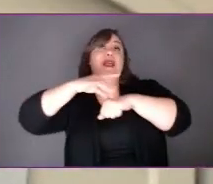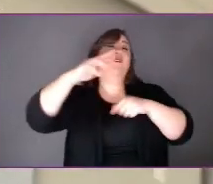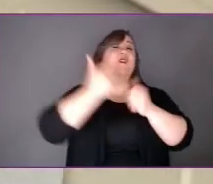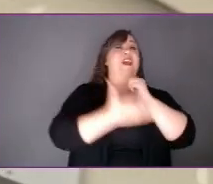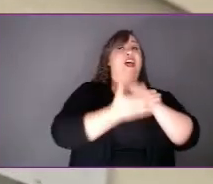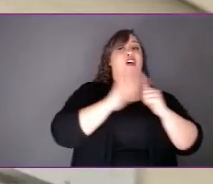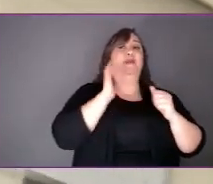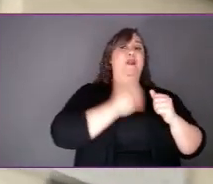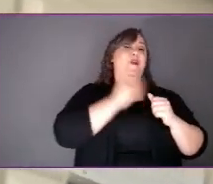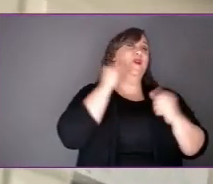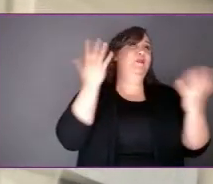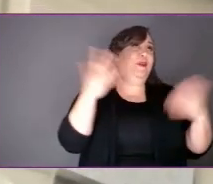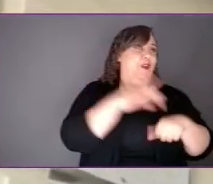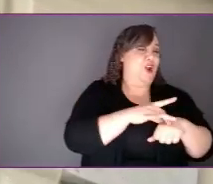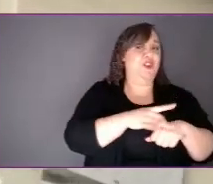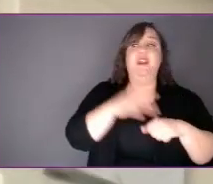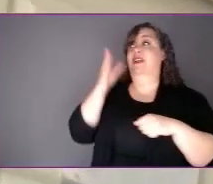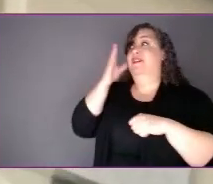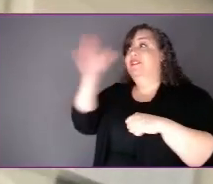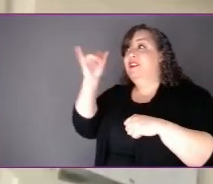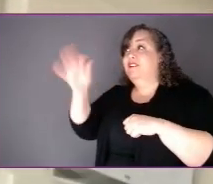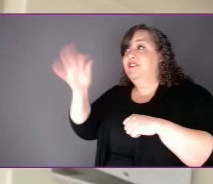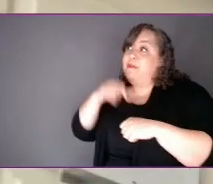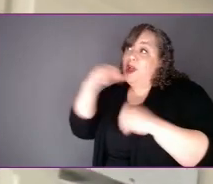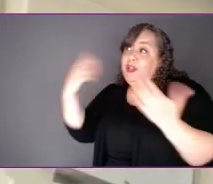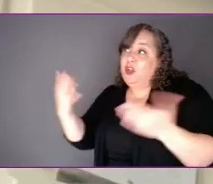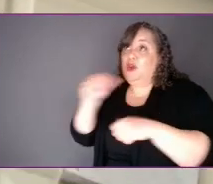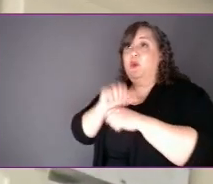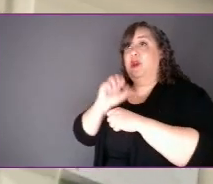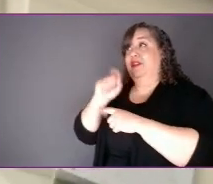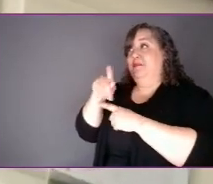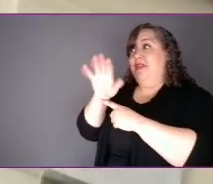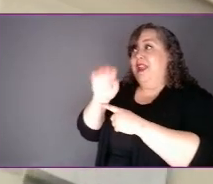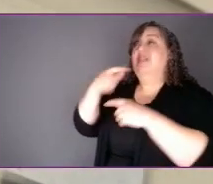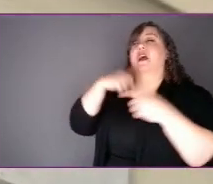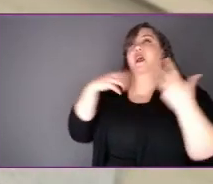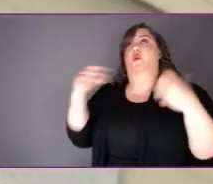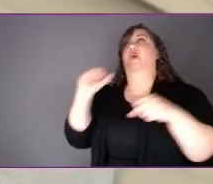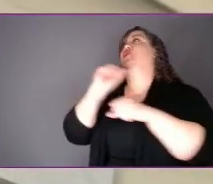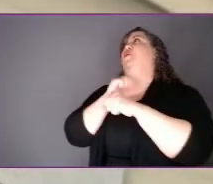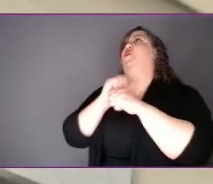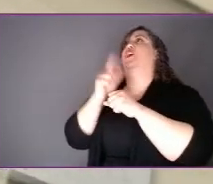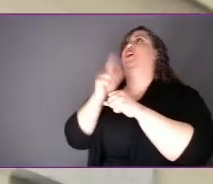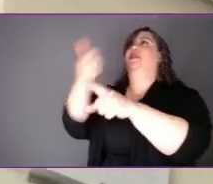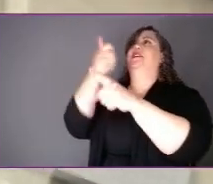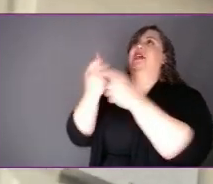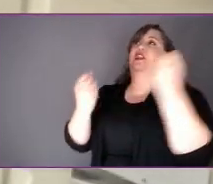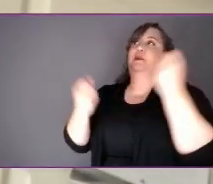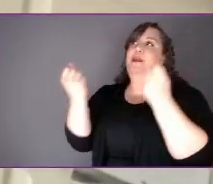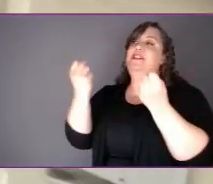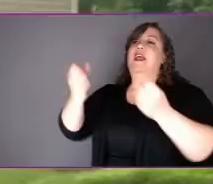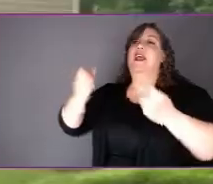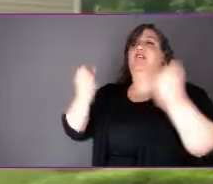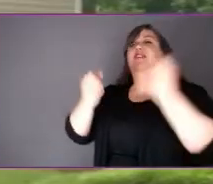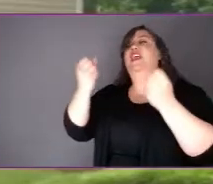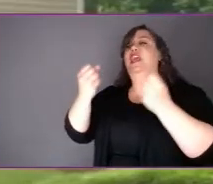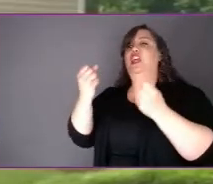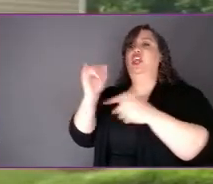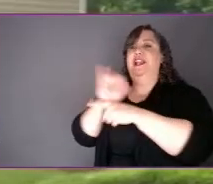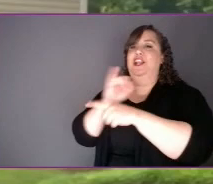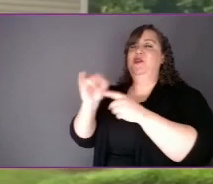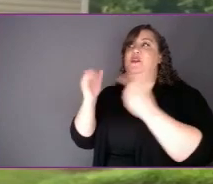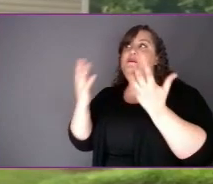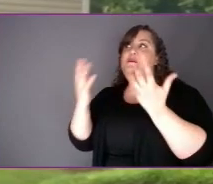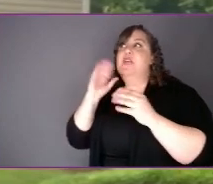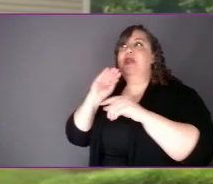future, if I'm not here or working on space, I really want to work in the autonomous vehicle industry and hopefully, you know, contribute some code to it. Definitely want to work